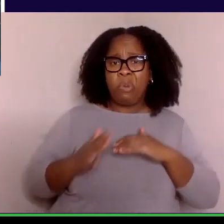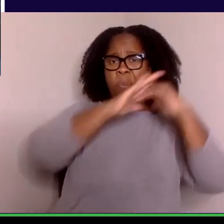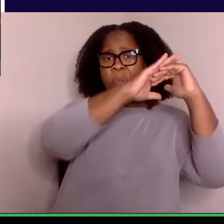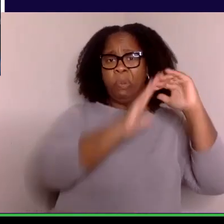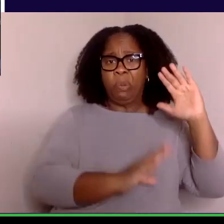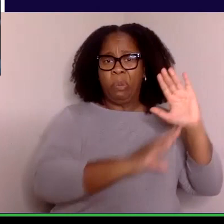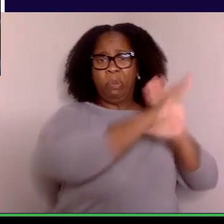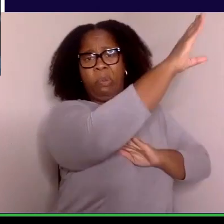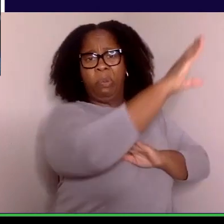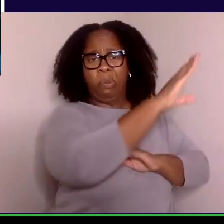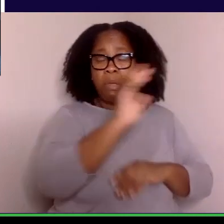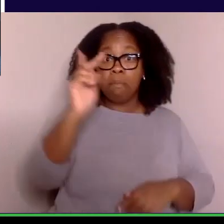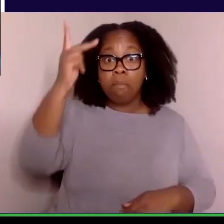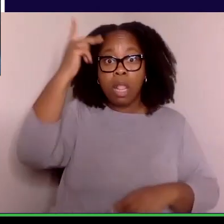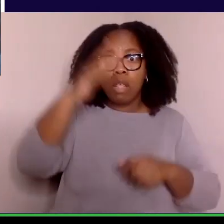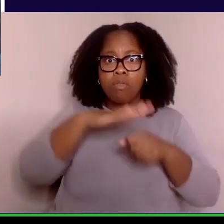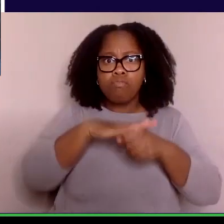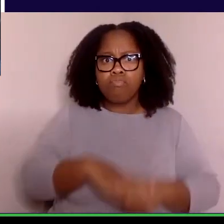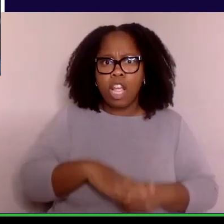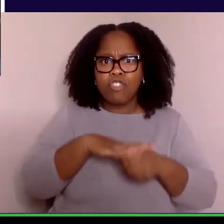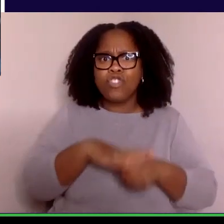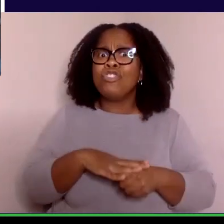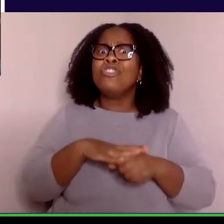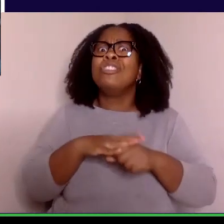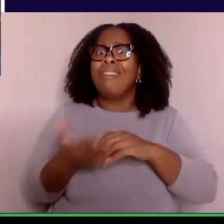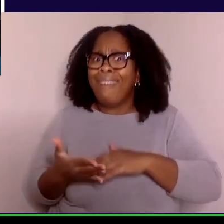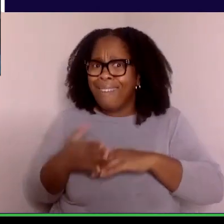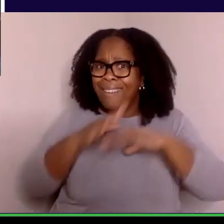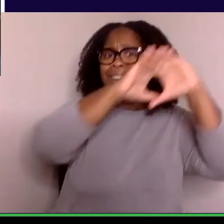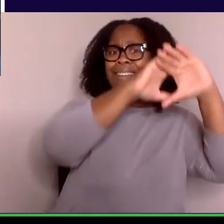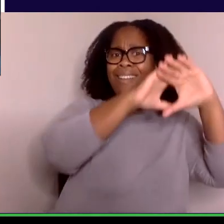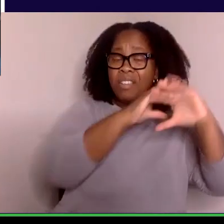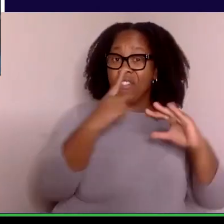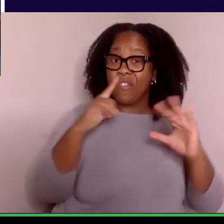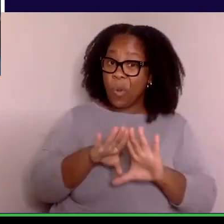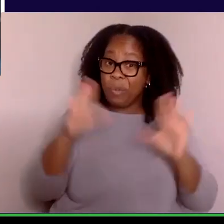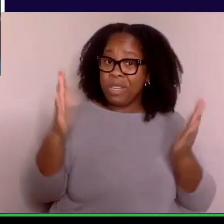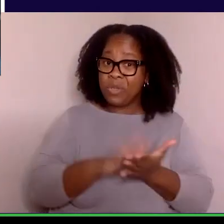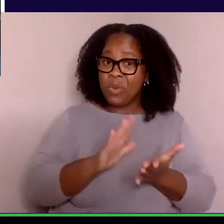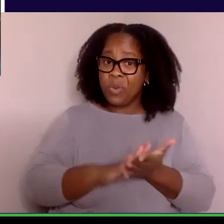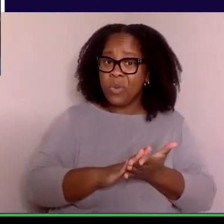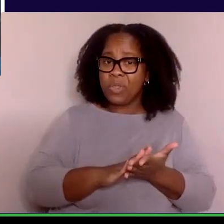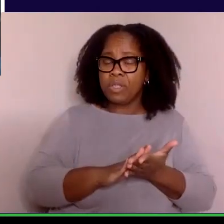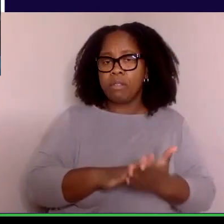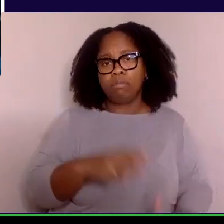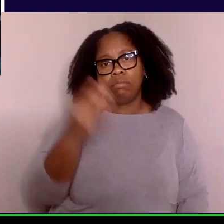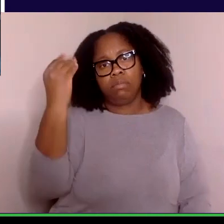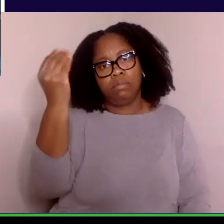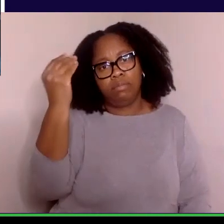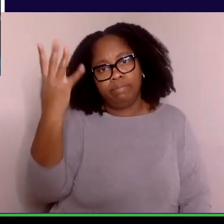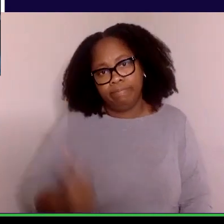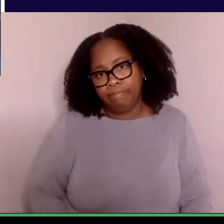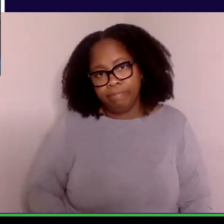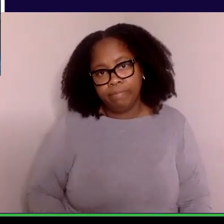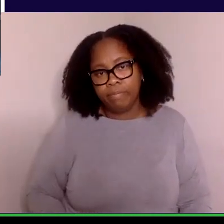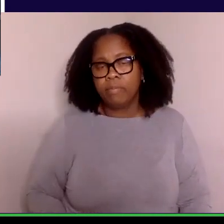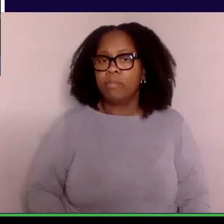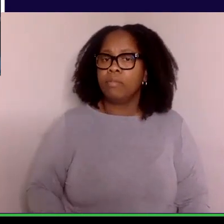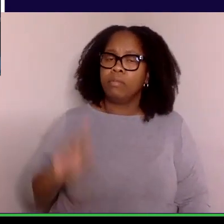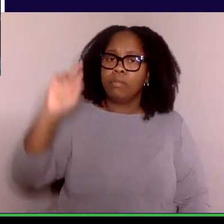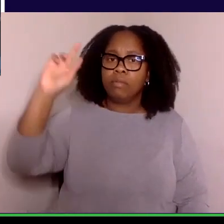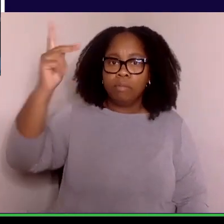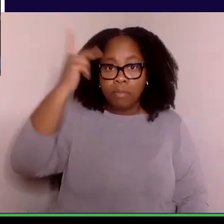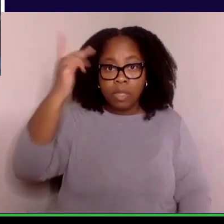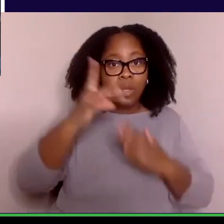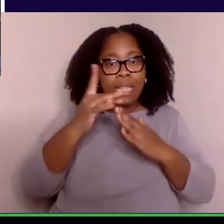open schools. We need to be real here. Elected leaders have not done what is needed to bring